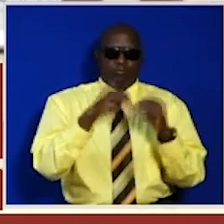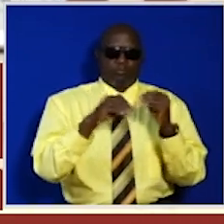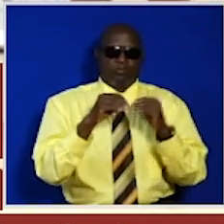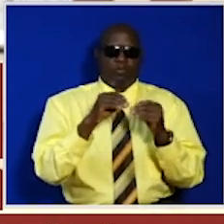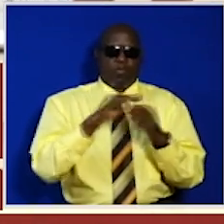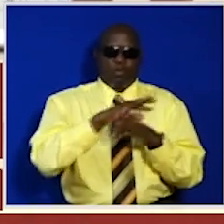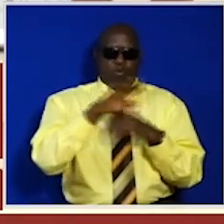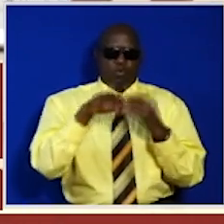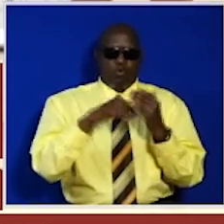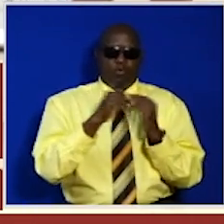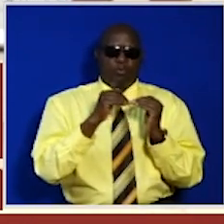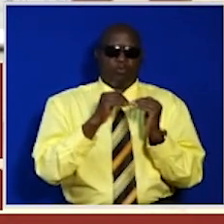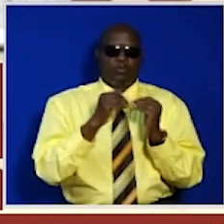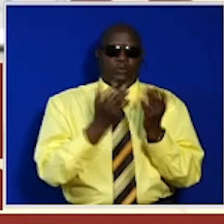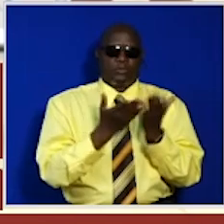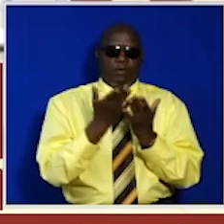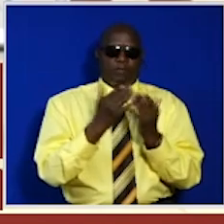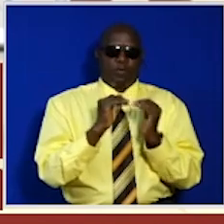wote.